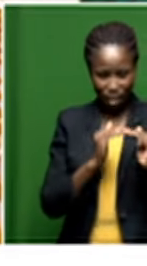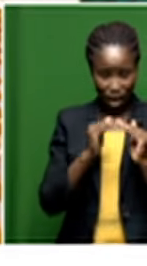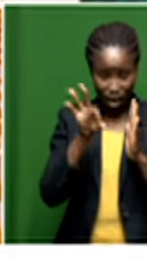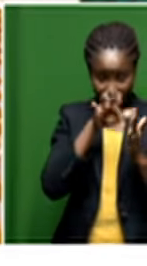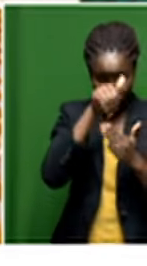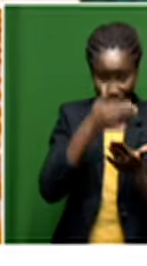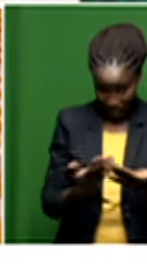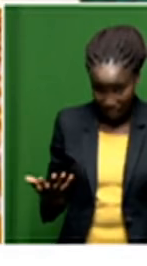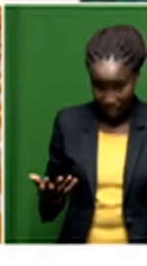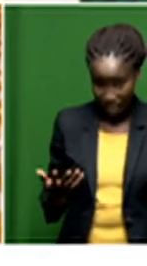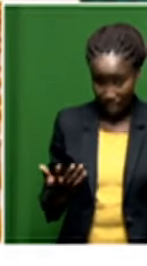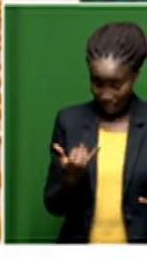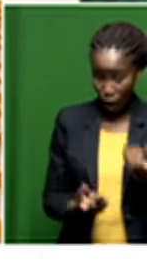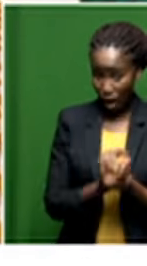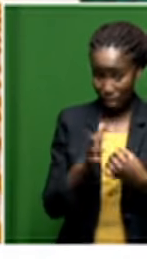climate?